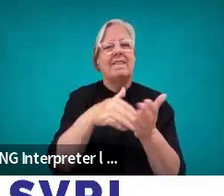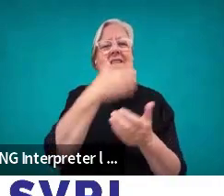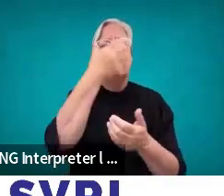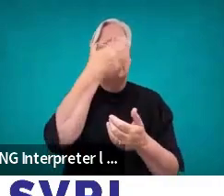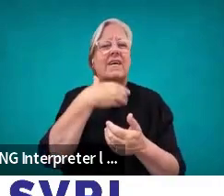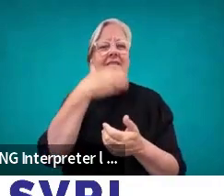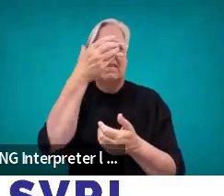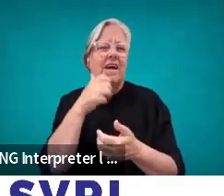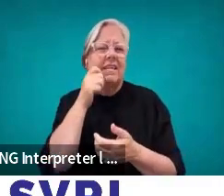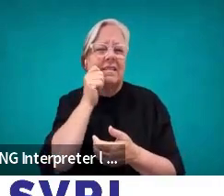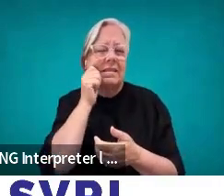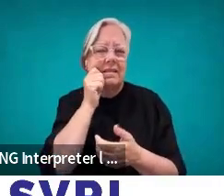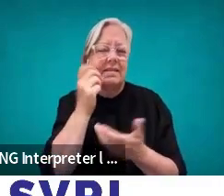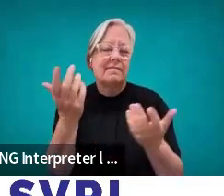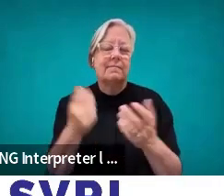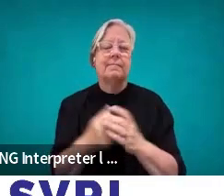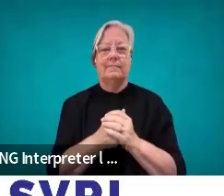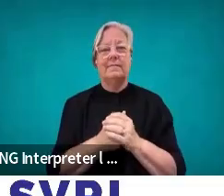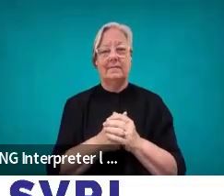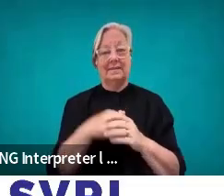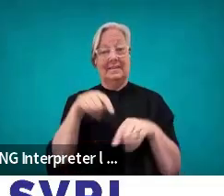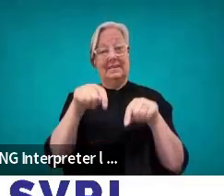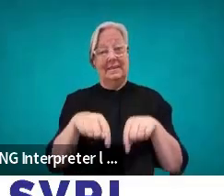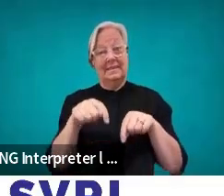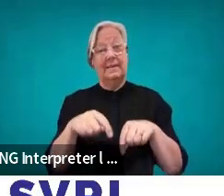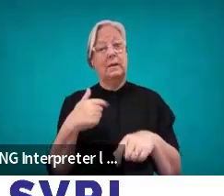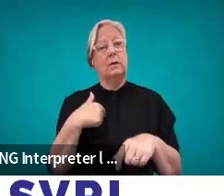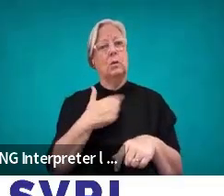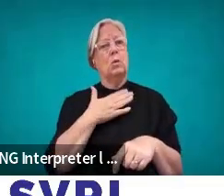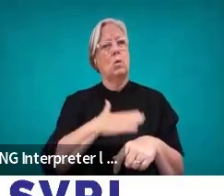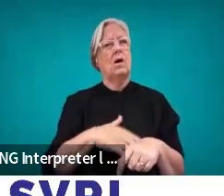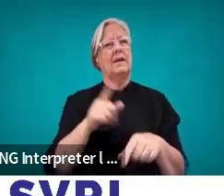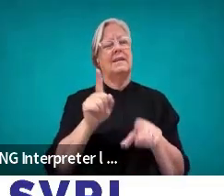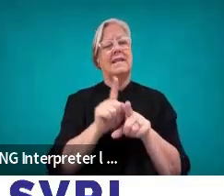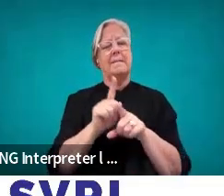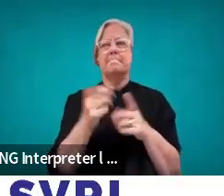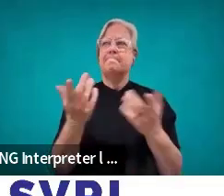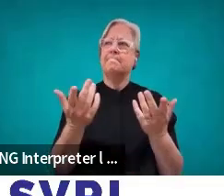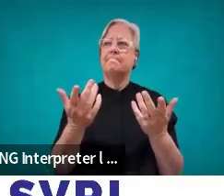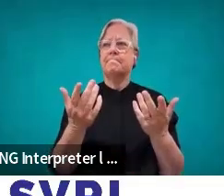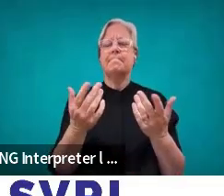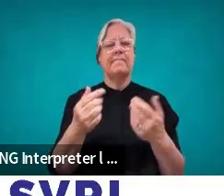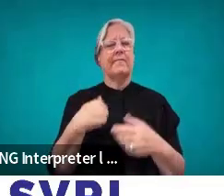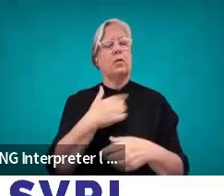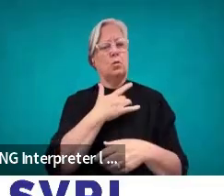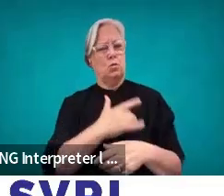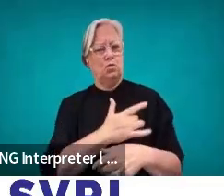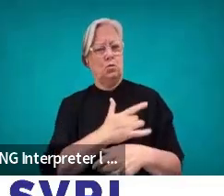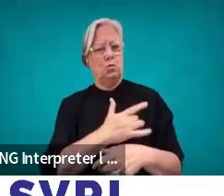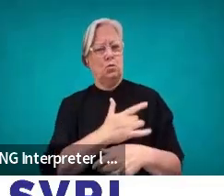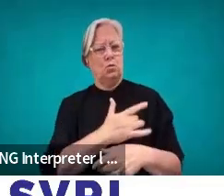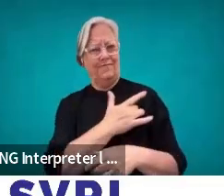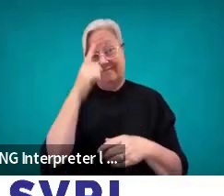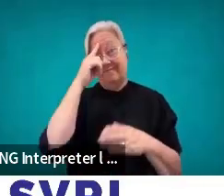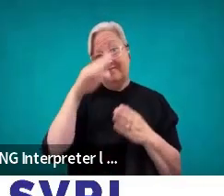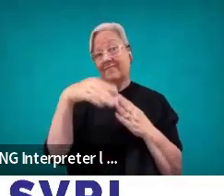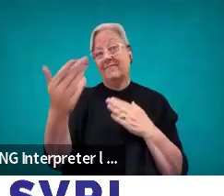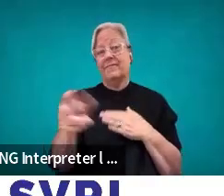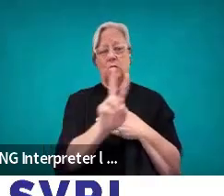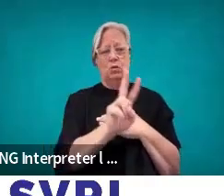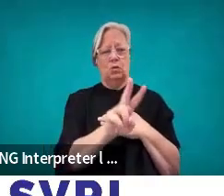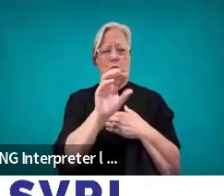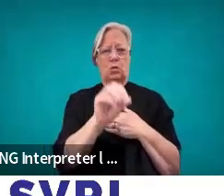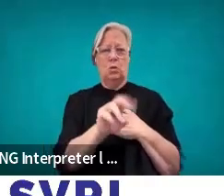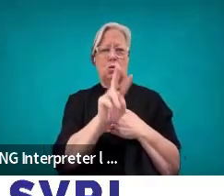this new series continues this commitment as we look ahead to the SVRI Forum 2026 in